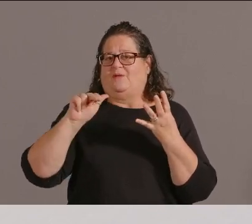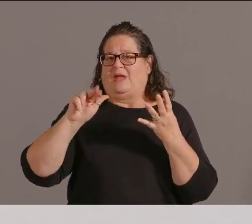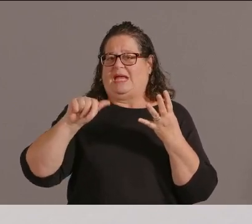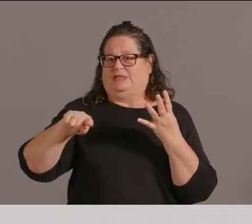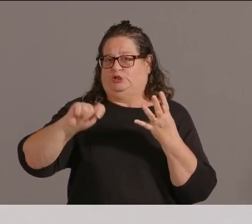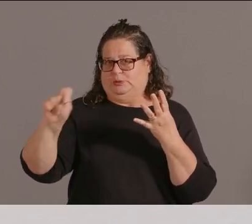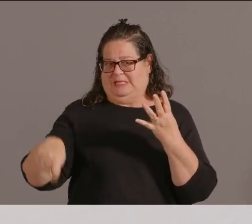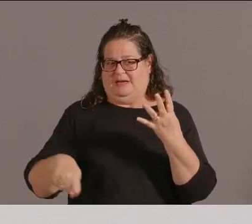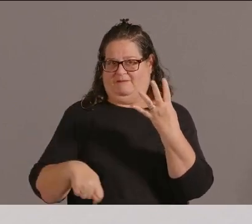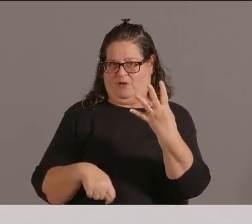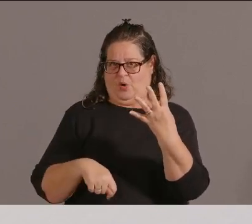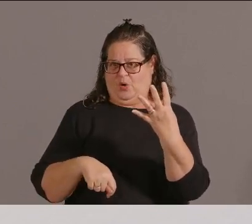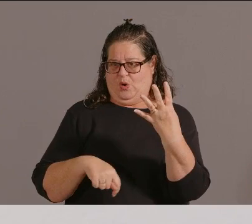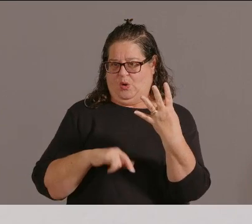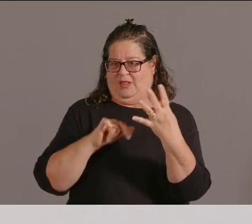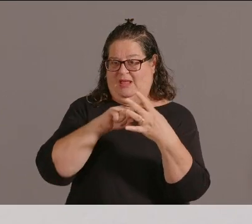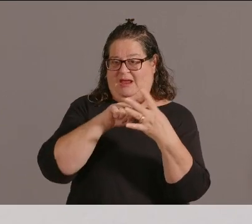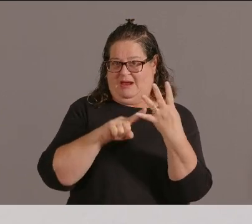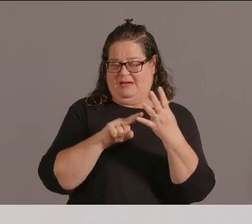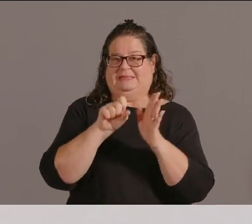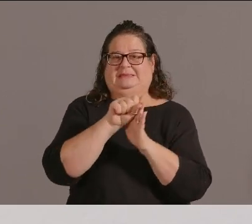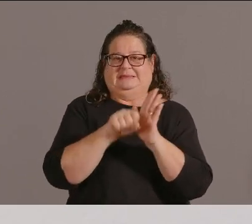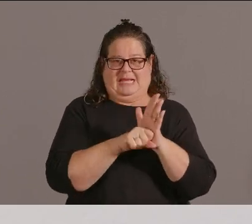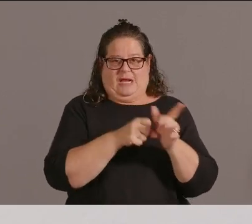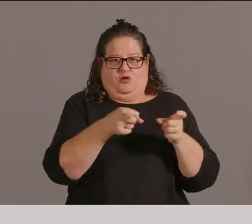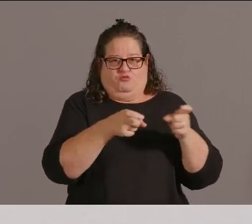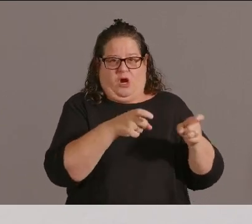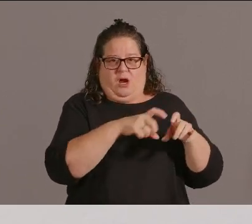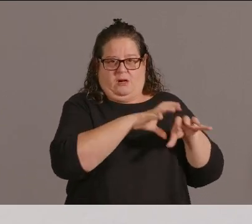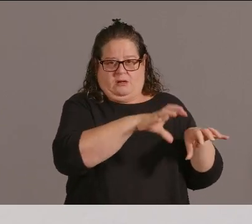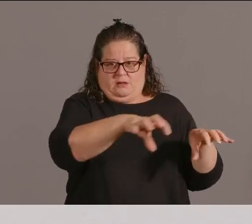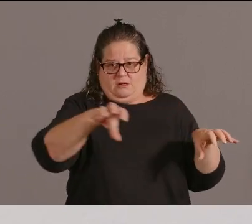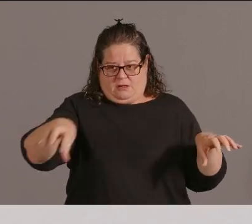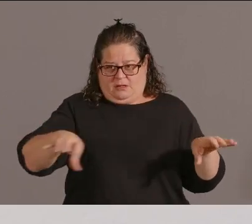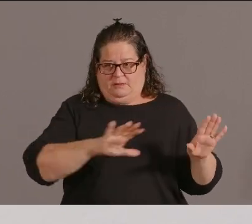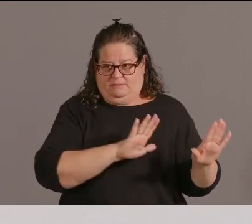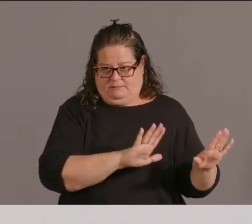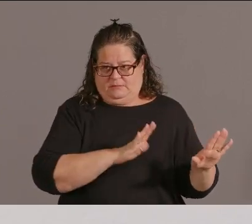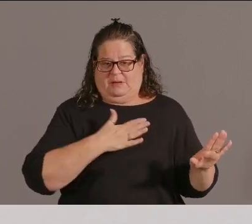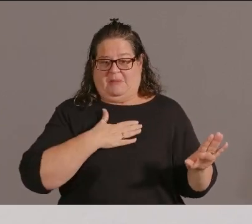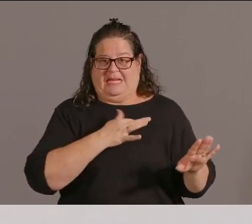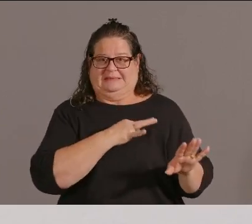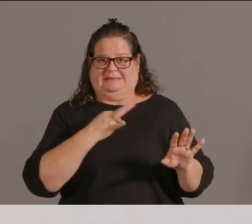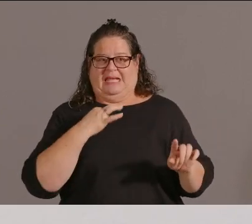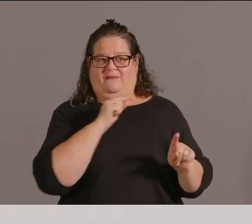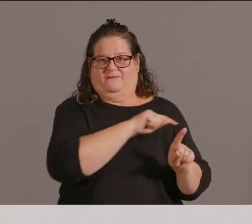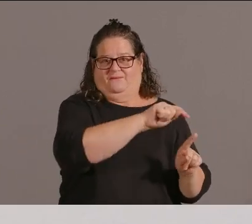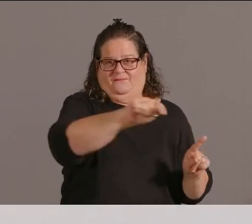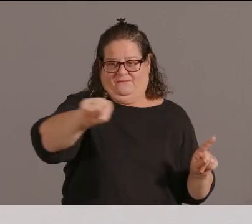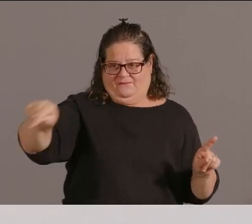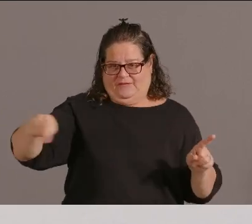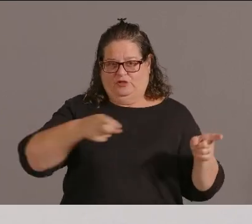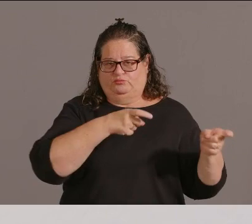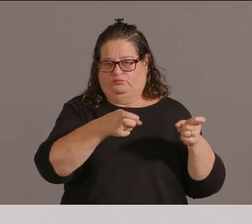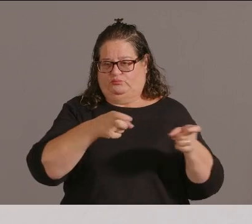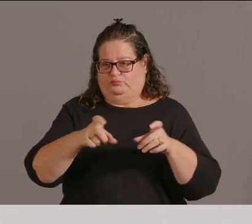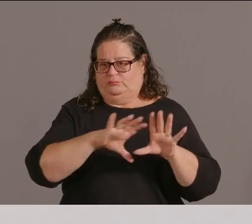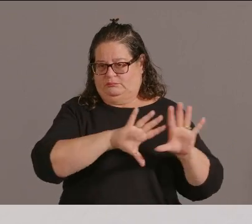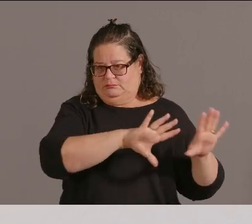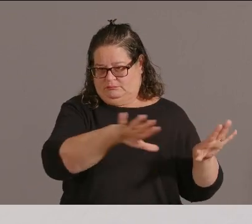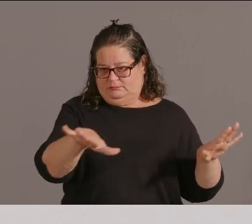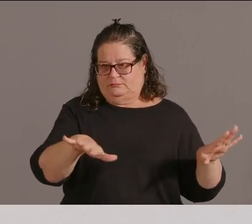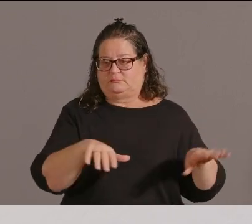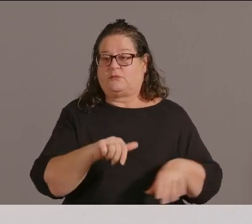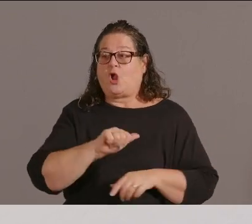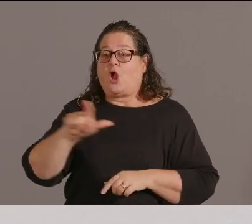are actively managing. I have teams on the ground at each of those. All of the other sites would either be county or